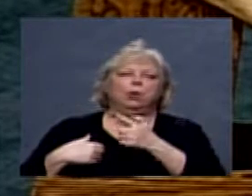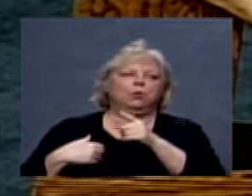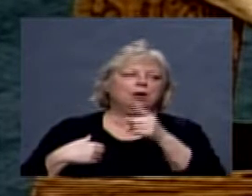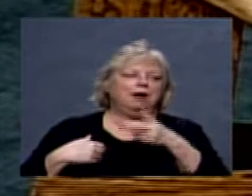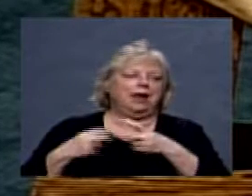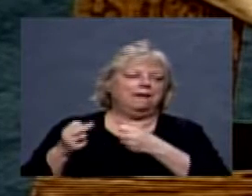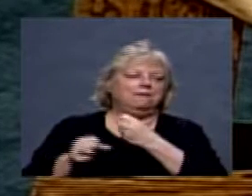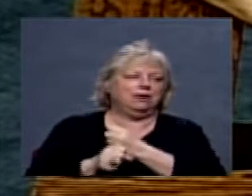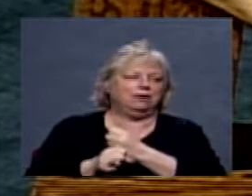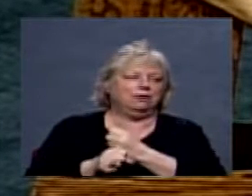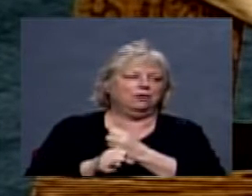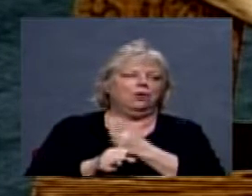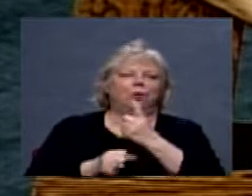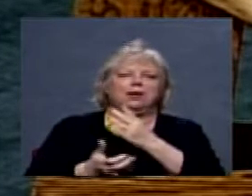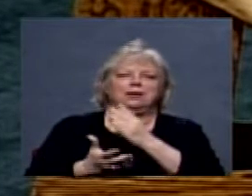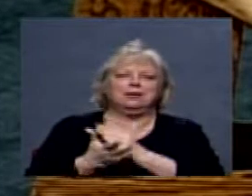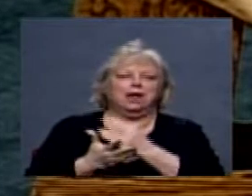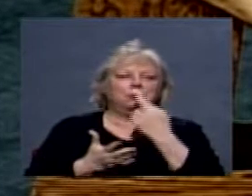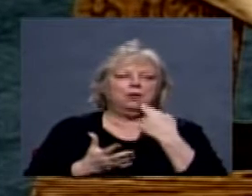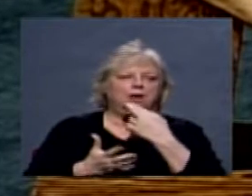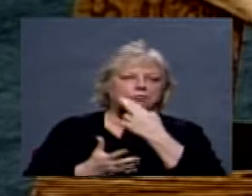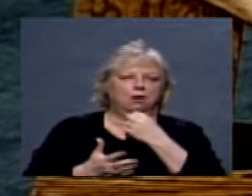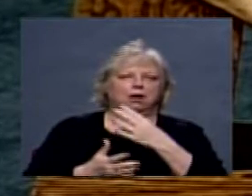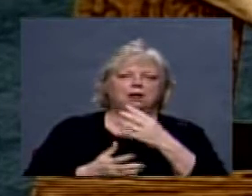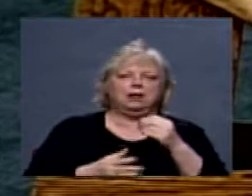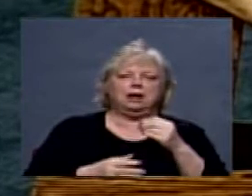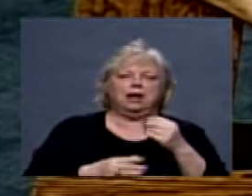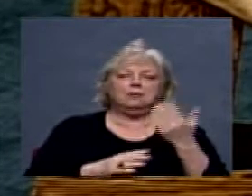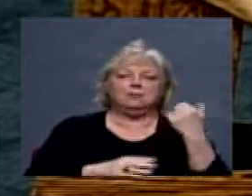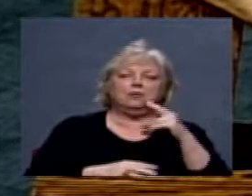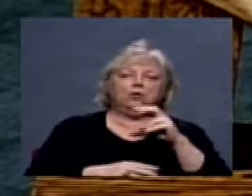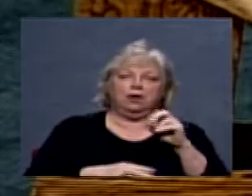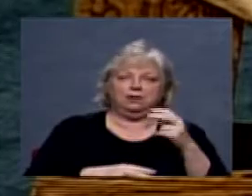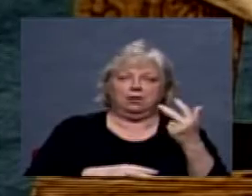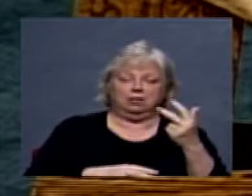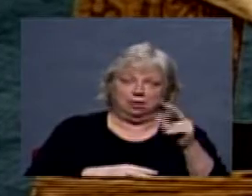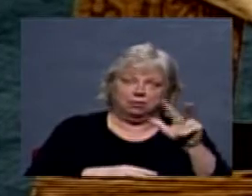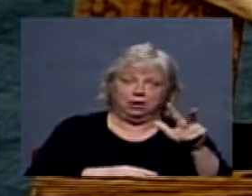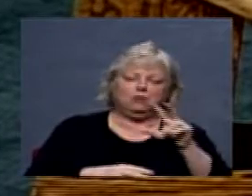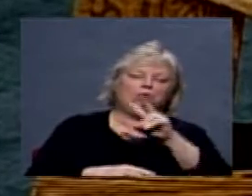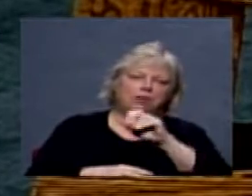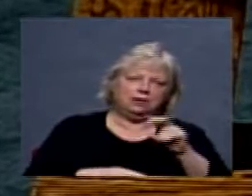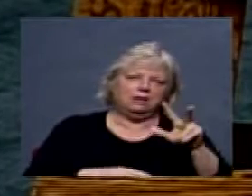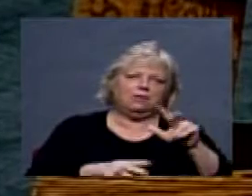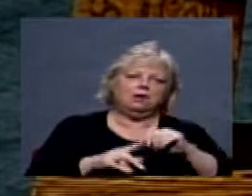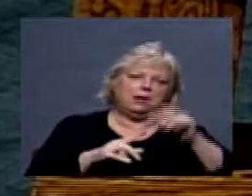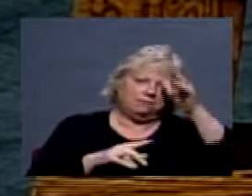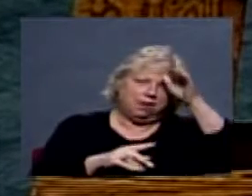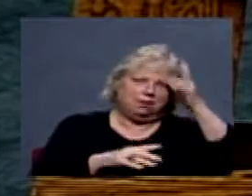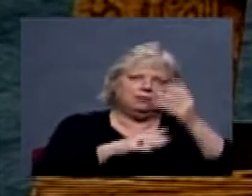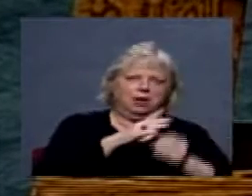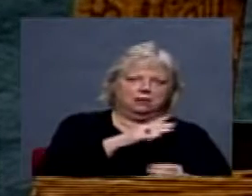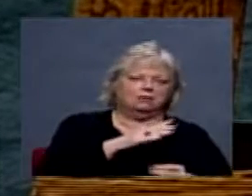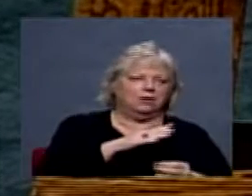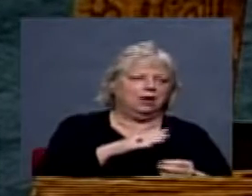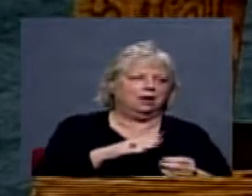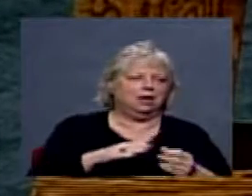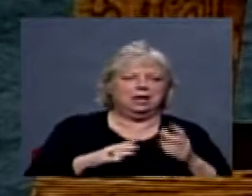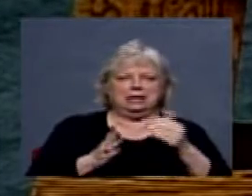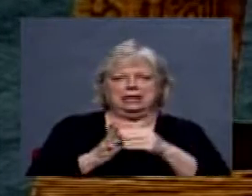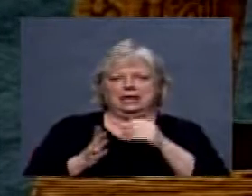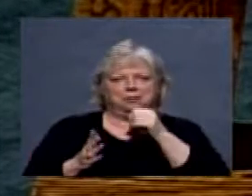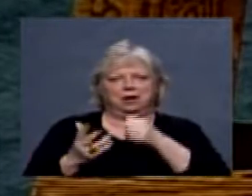and Restaurant. And my dad passed away in 2003. And again, I'm not for